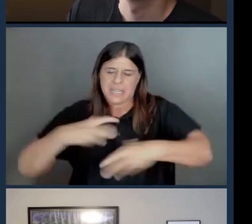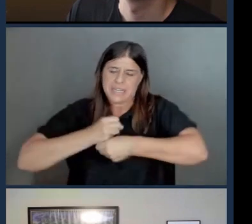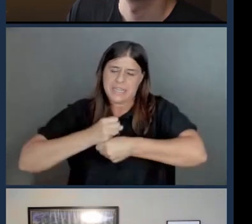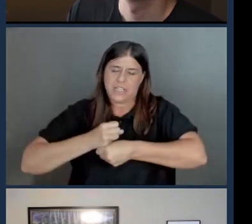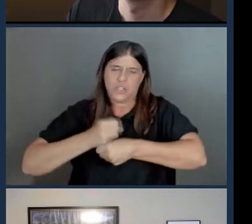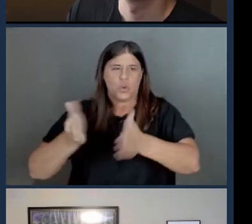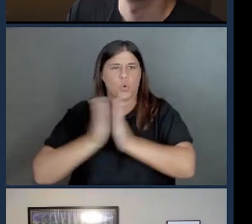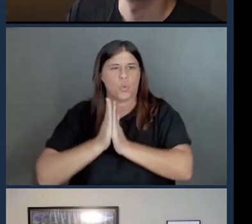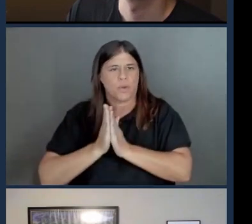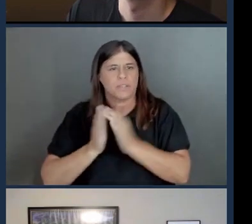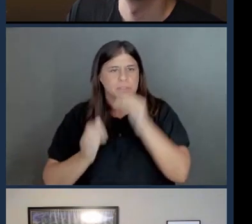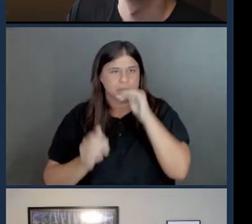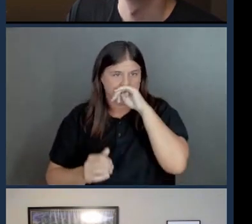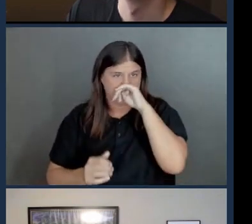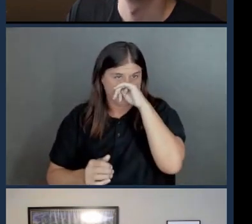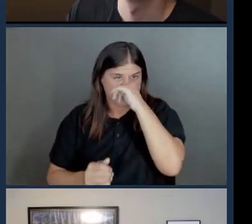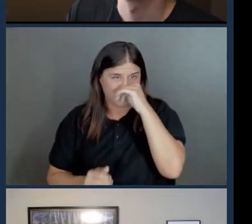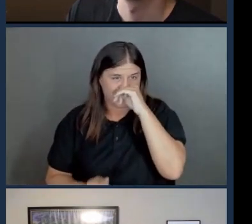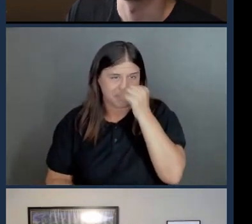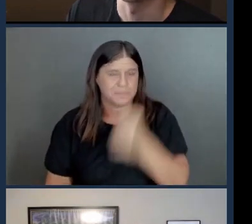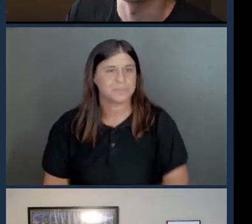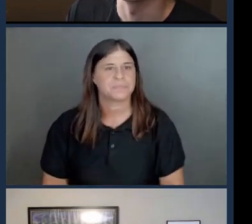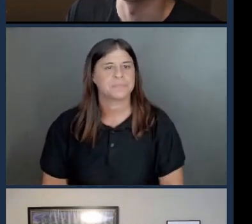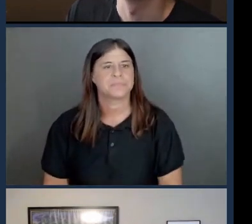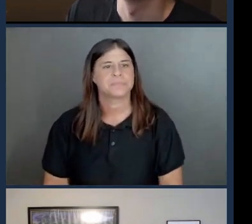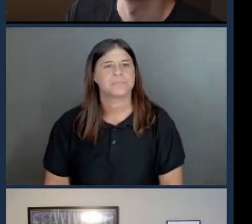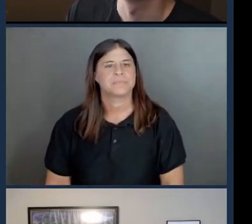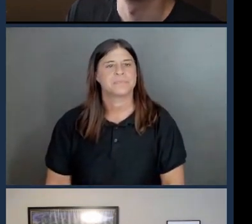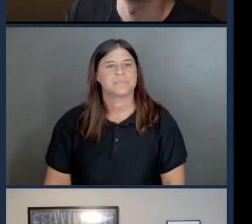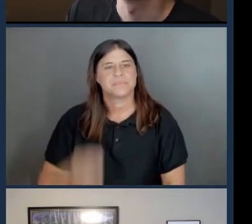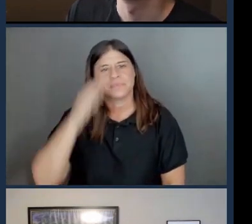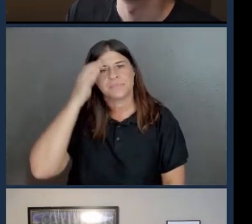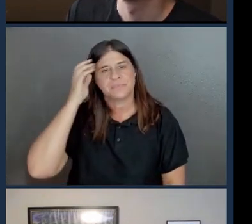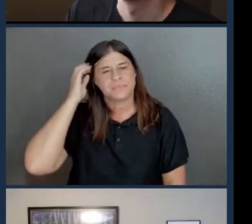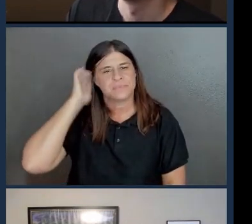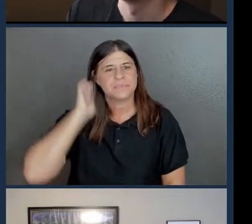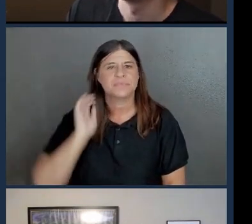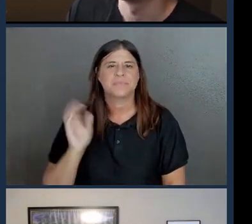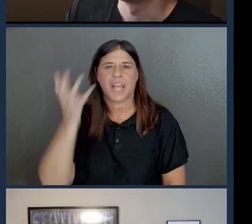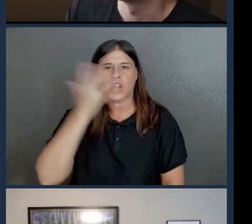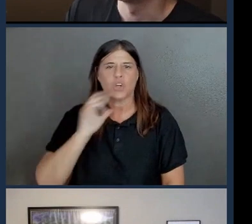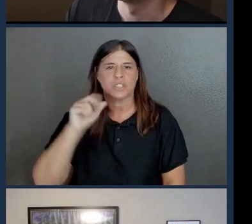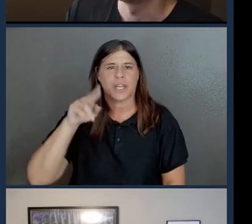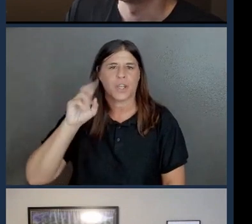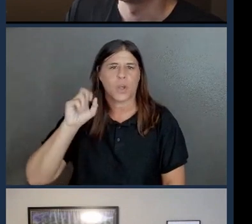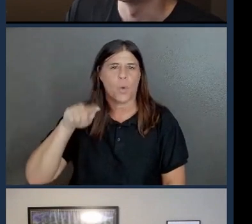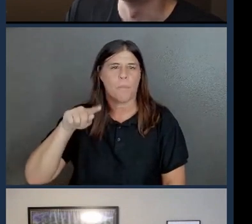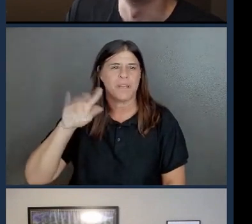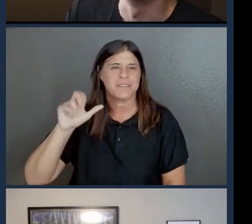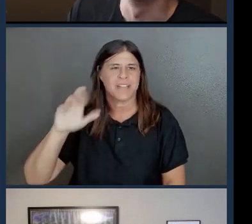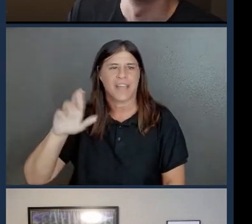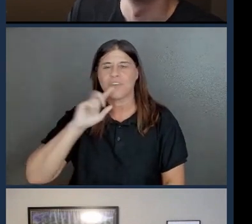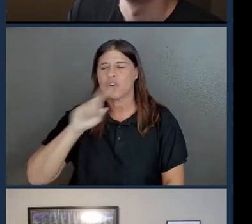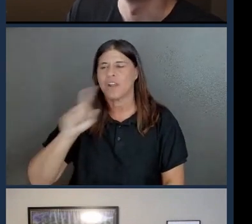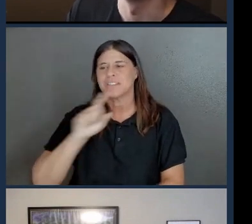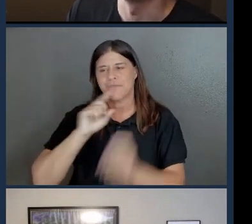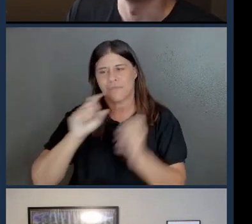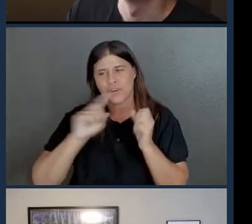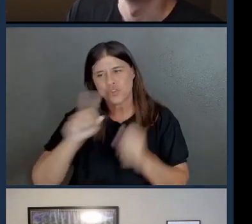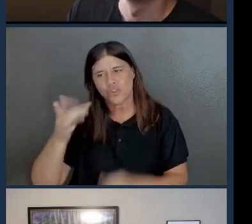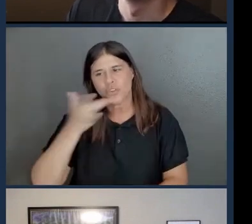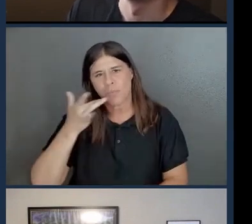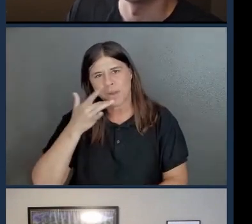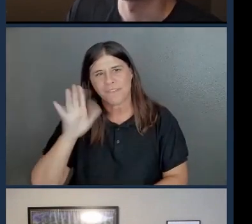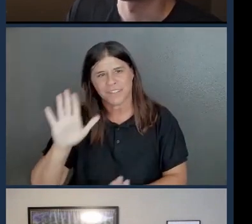more readable. Looks like OpenCypher is definitely the preference of at least code